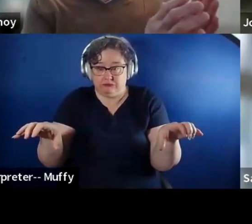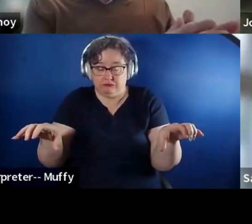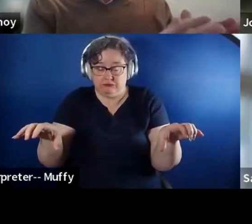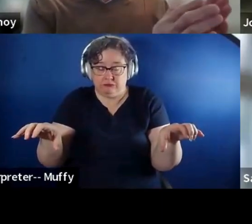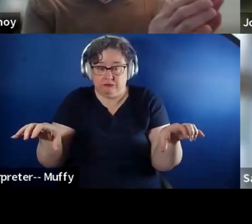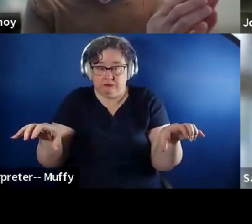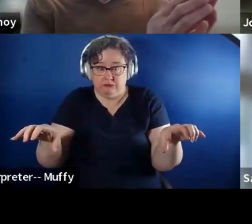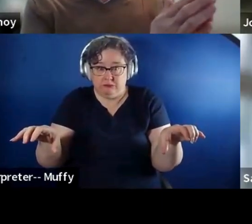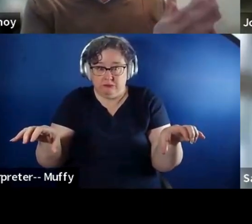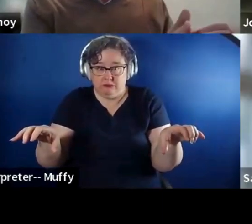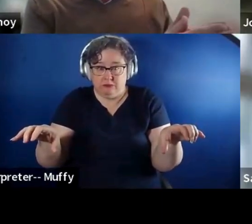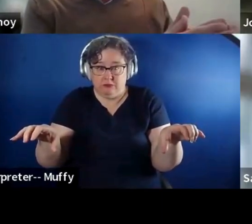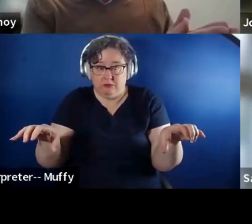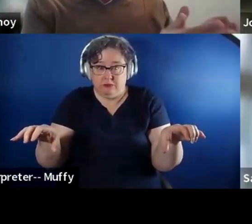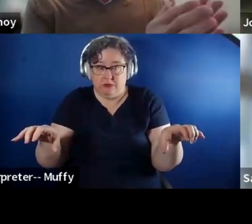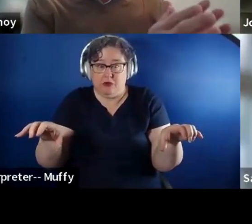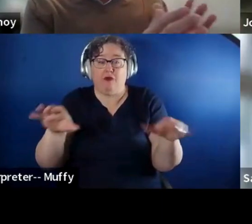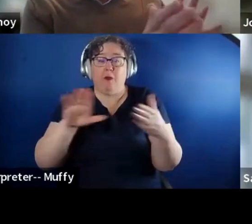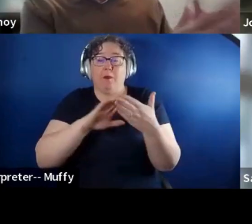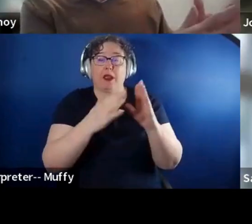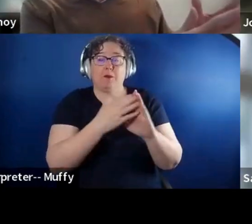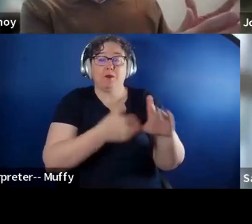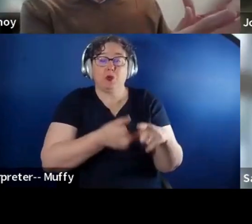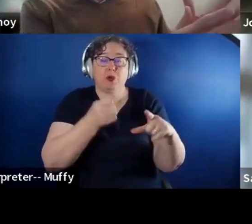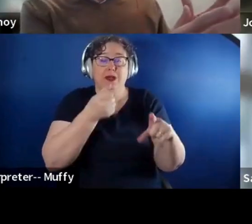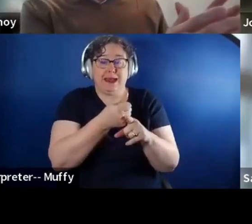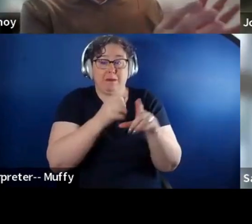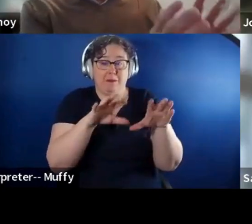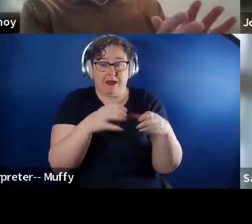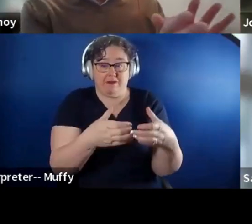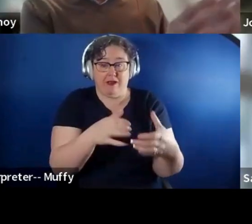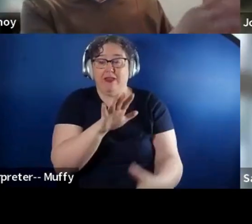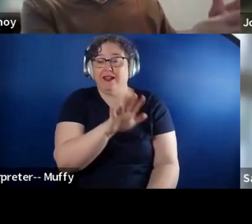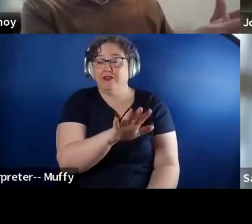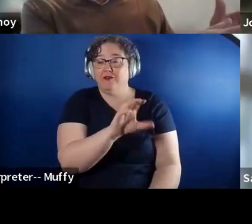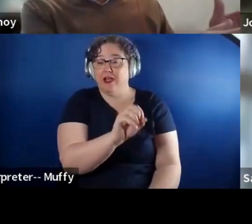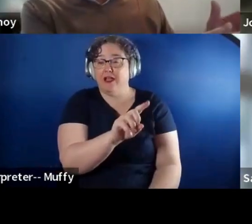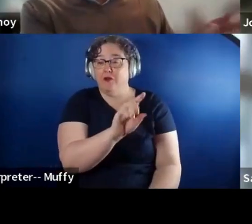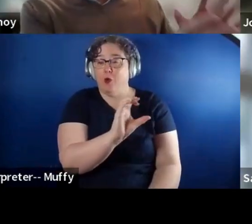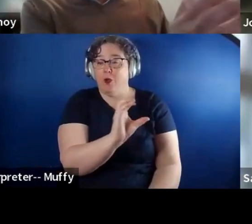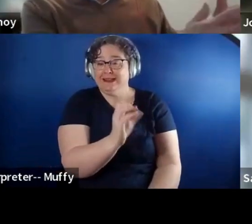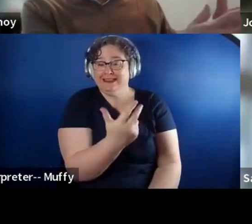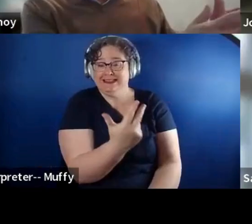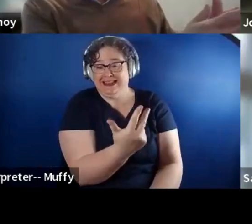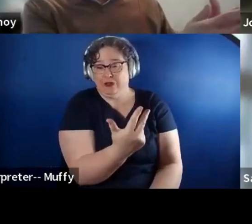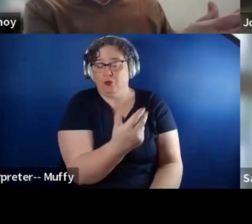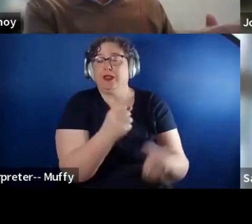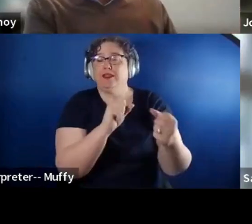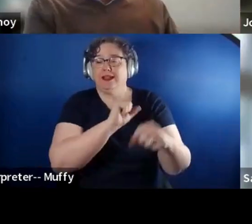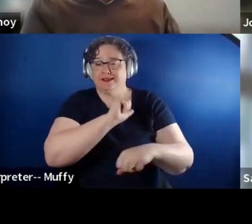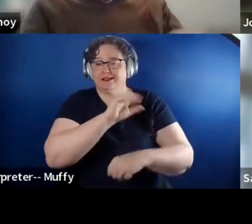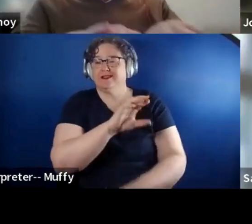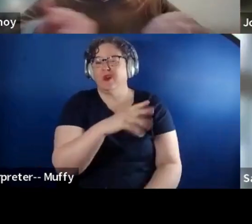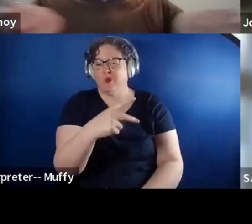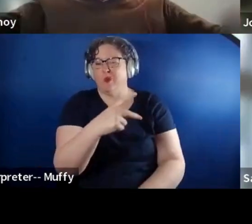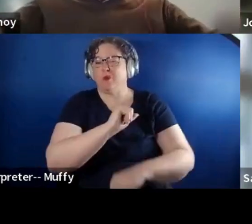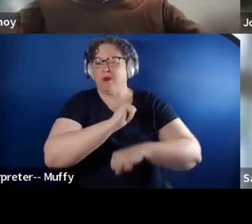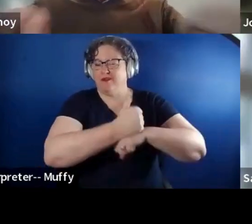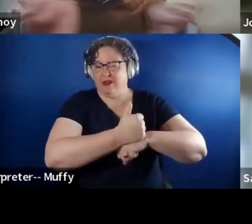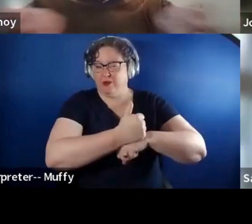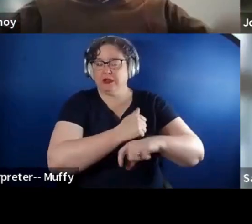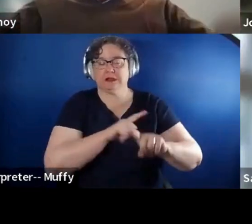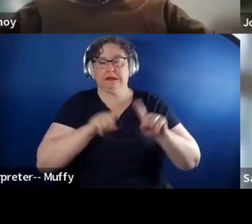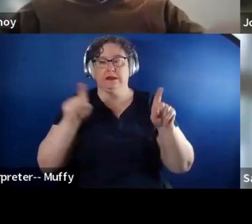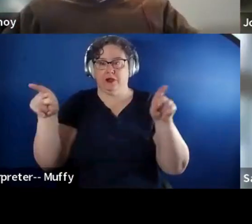out of the Columbia Bank Community Impact Fund, which is a separate 501c3. It's our foundation, if you are a corporate foundation. So those funds are